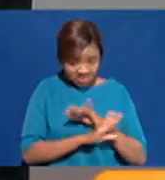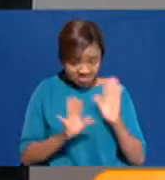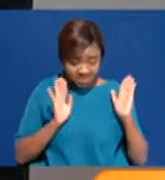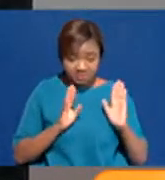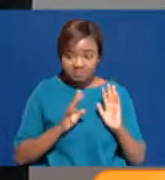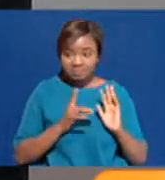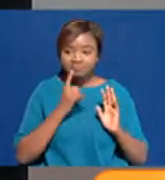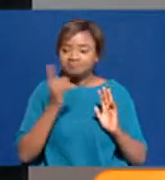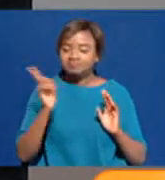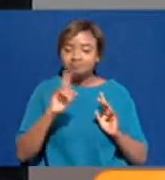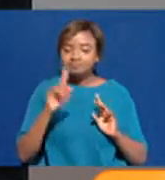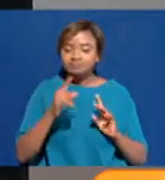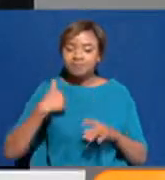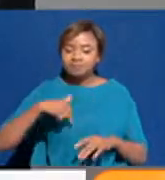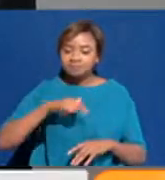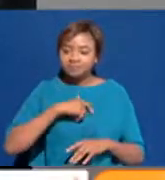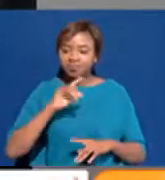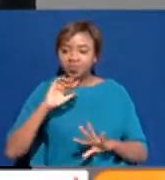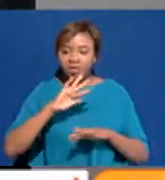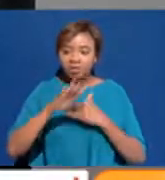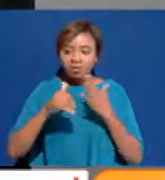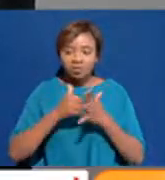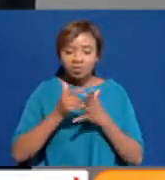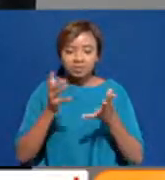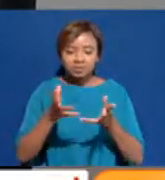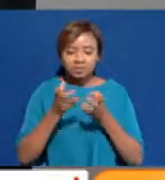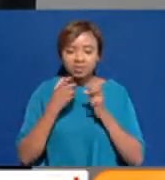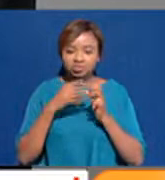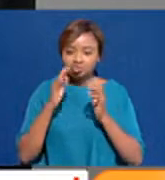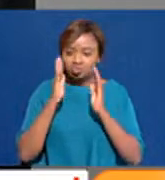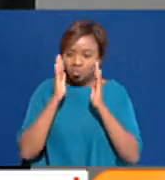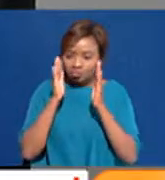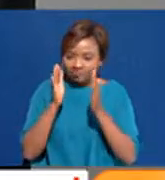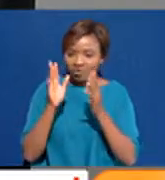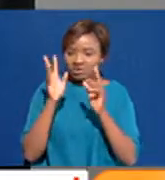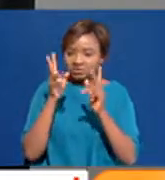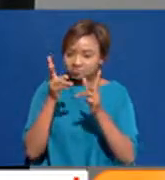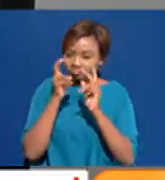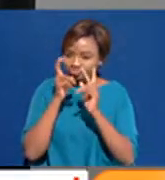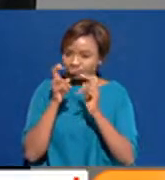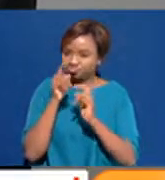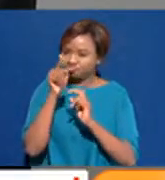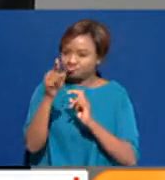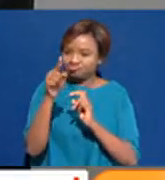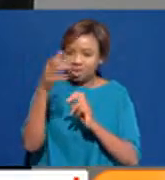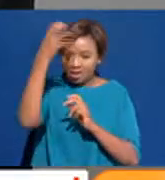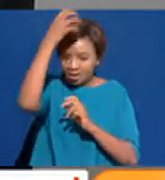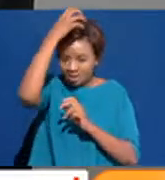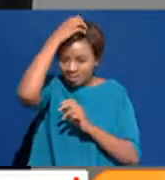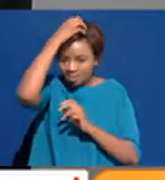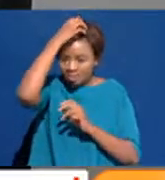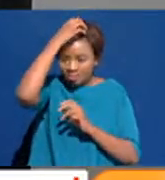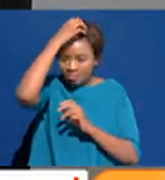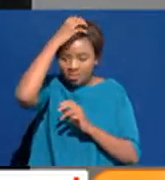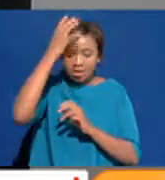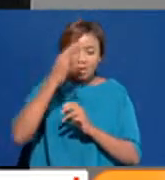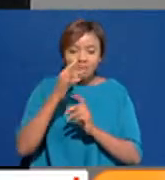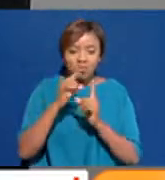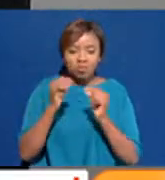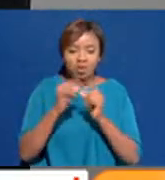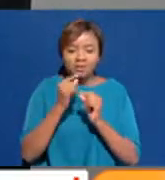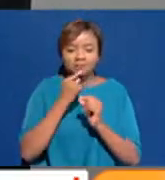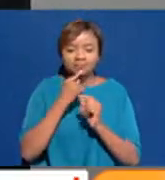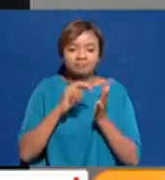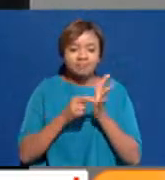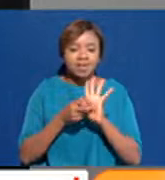we all must listen with a very open mind about what Pope Francis' message was. He says he comes as a pilgrim of peace